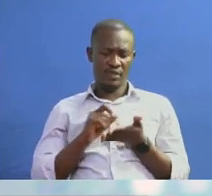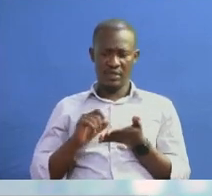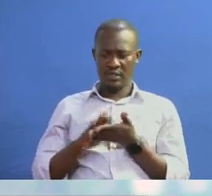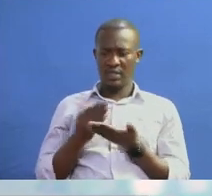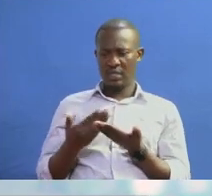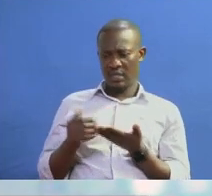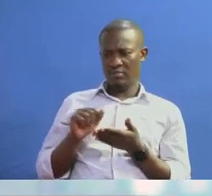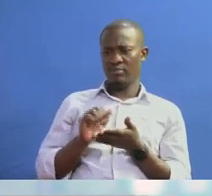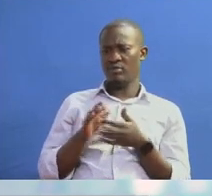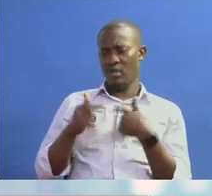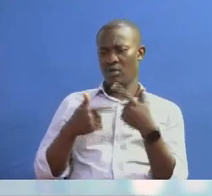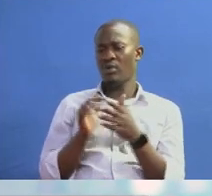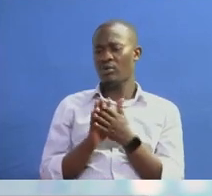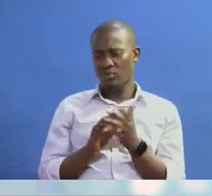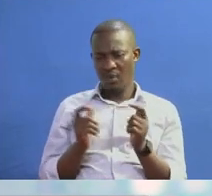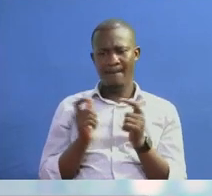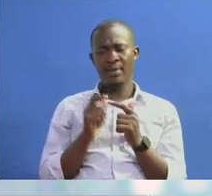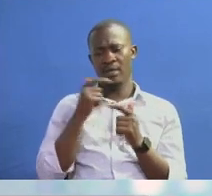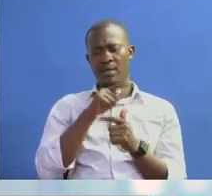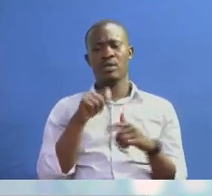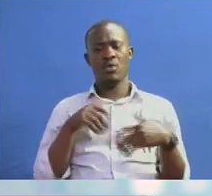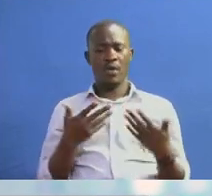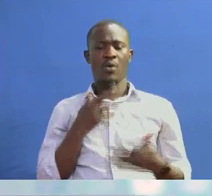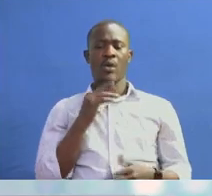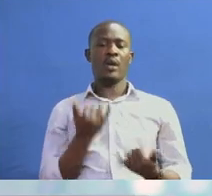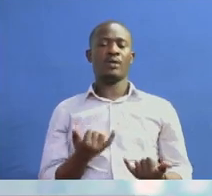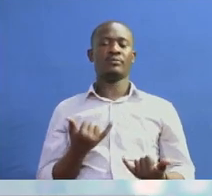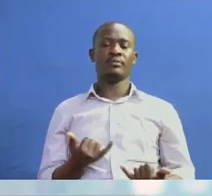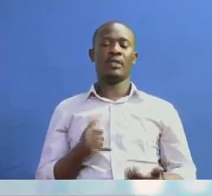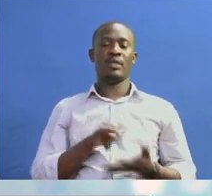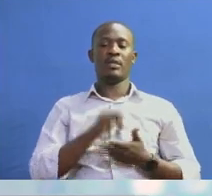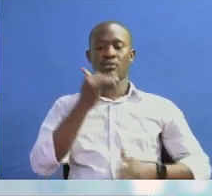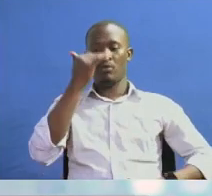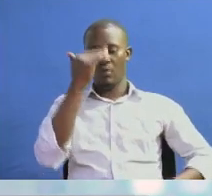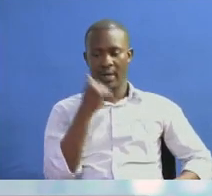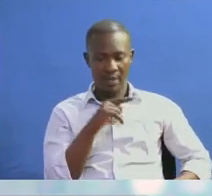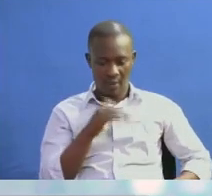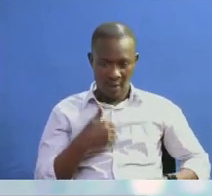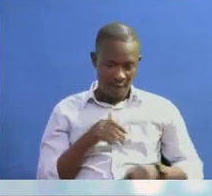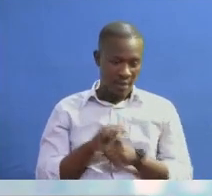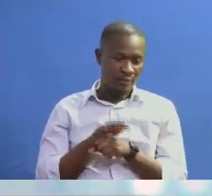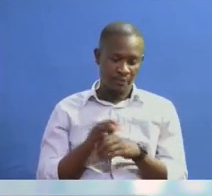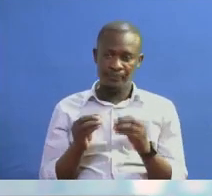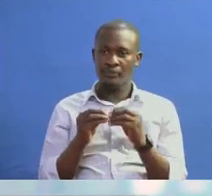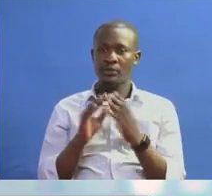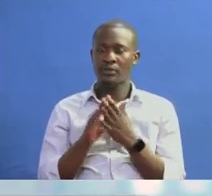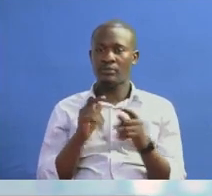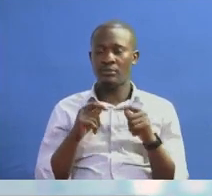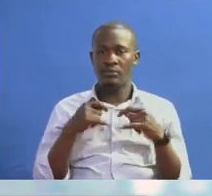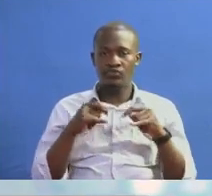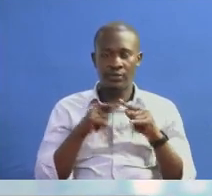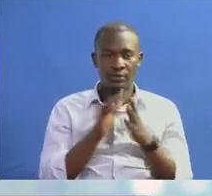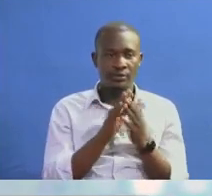are going to hurt us more than where we are right now. So that is why there was a series of meeting, number one. I'm just trying to explain